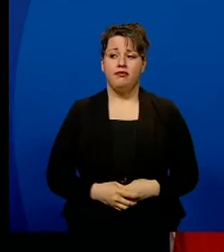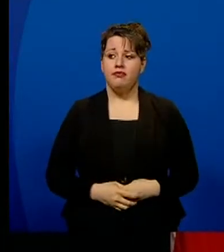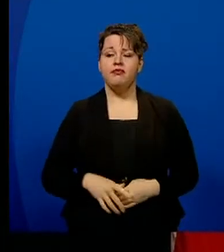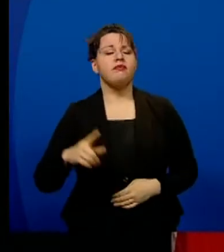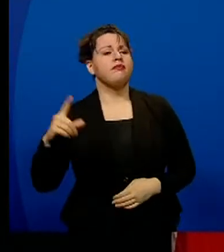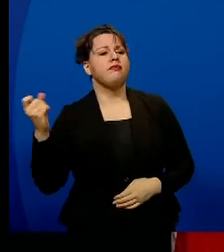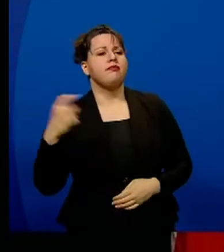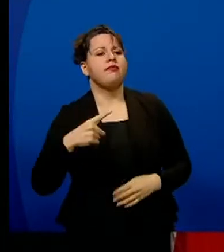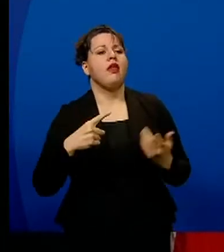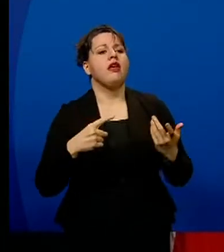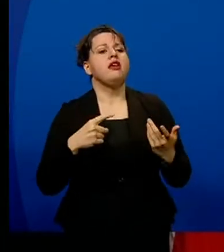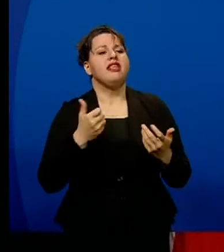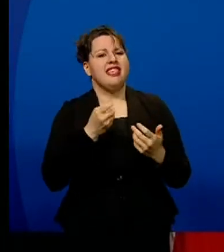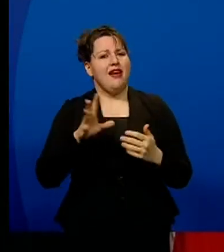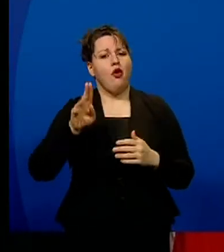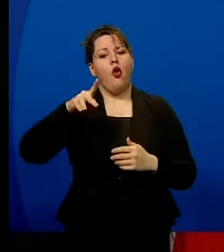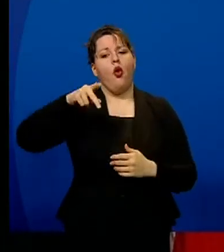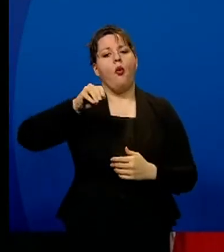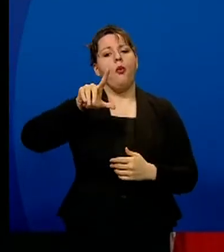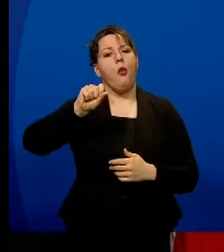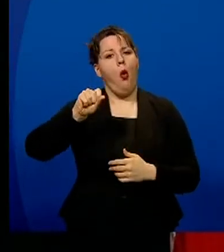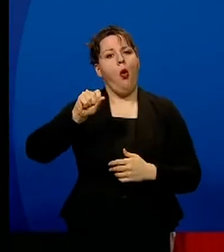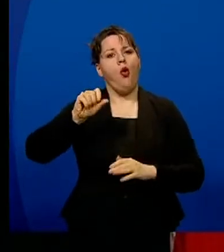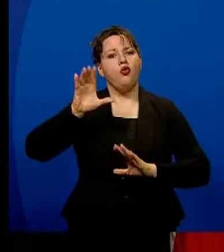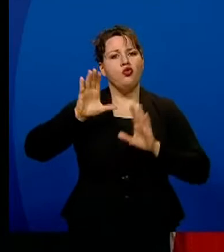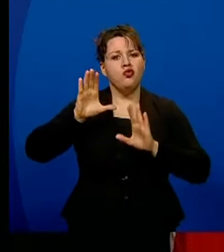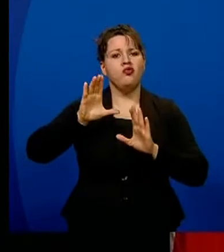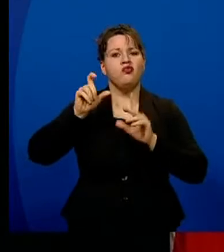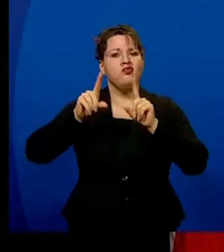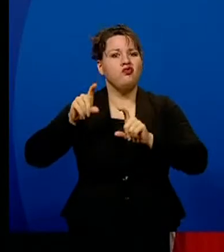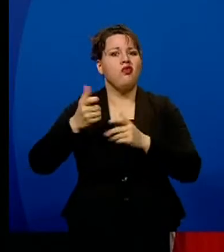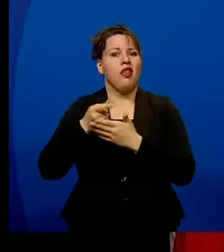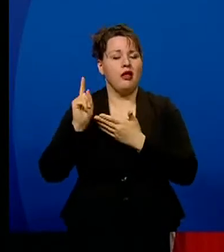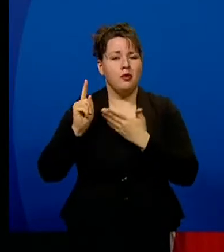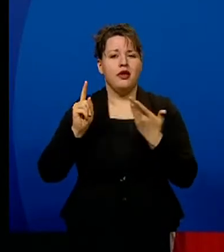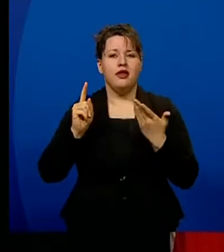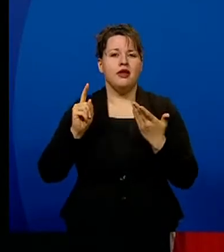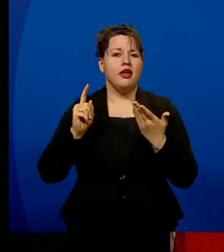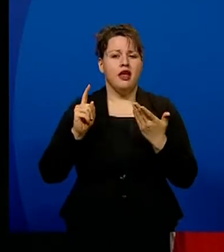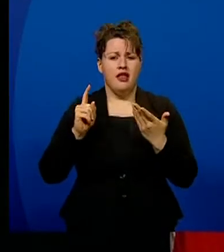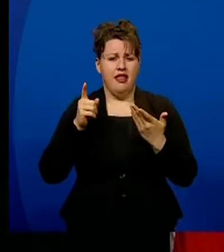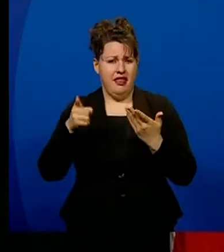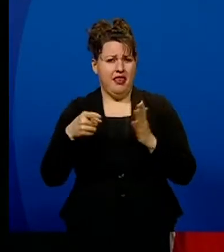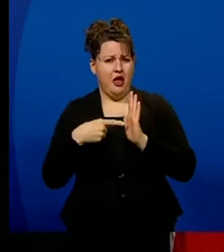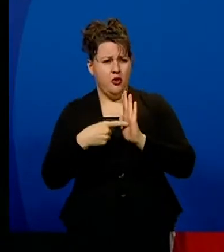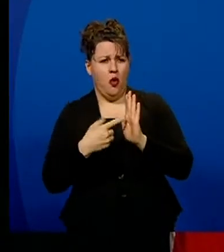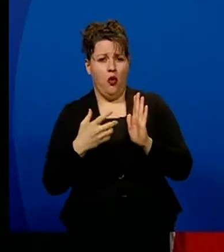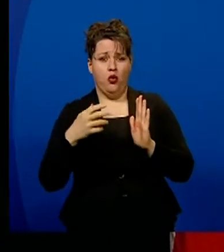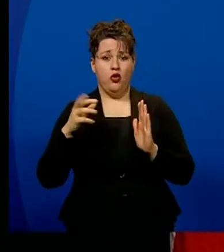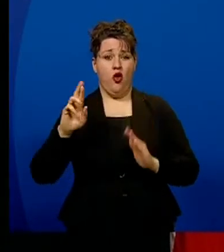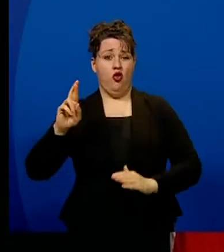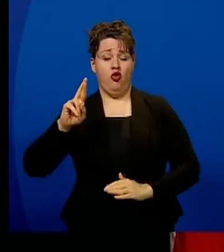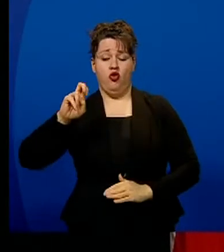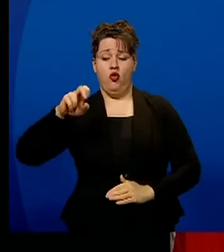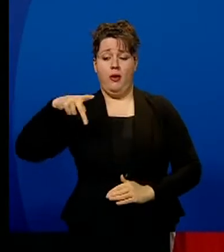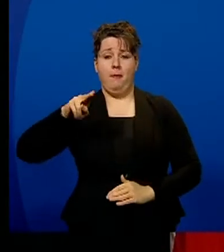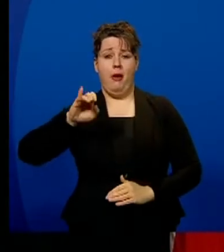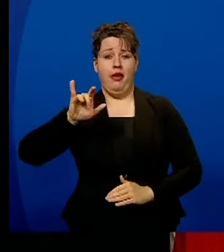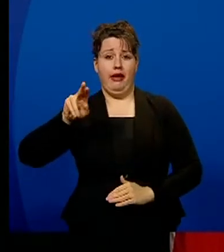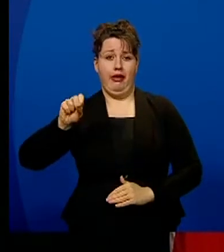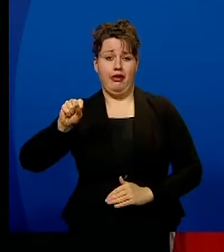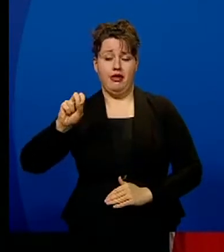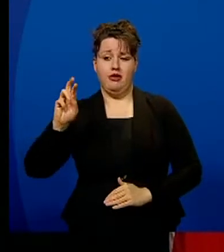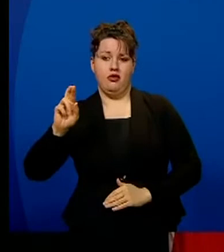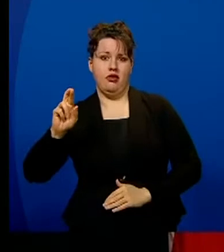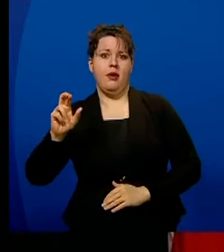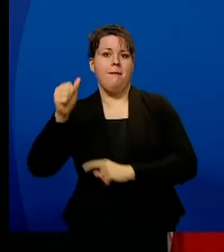there were several polls that came out last week, national polls, and they indicated that Republicans, and a lot of